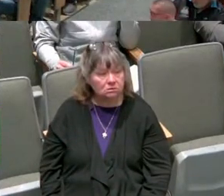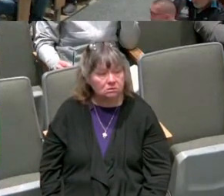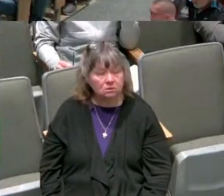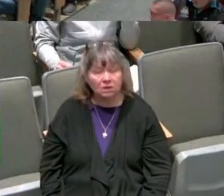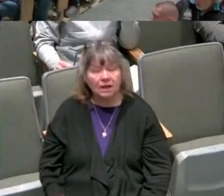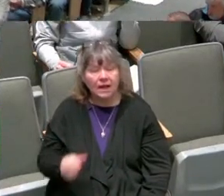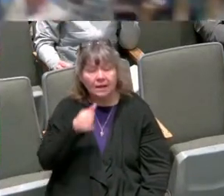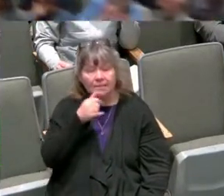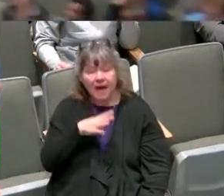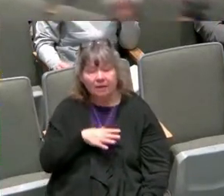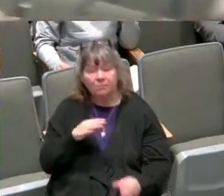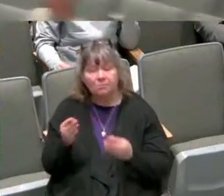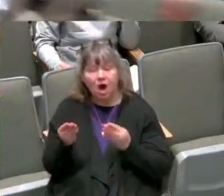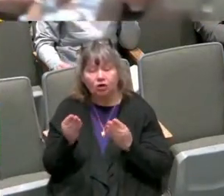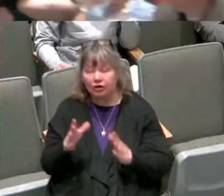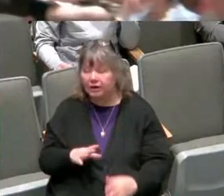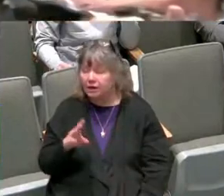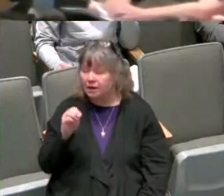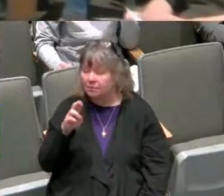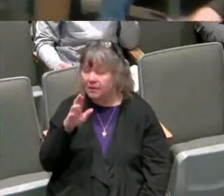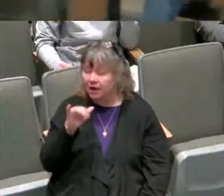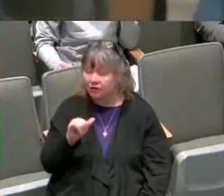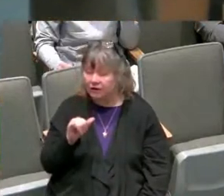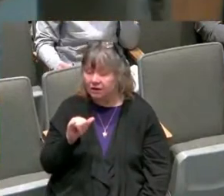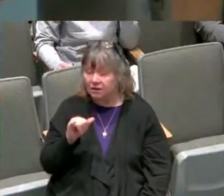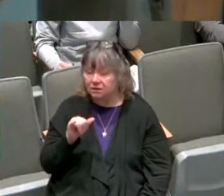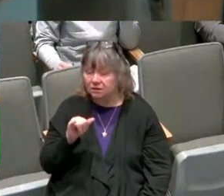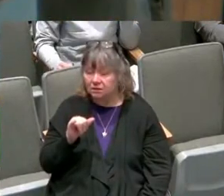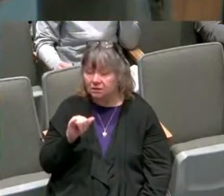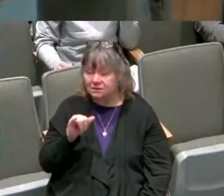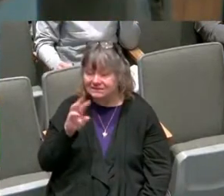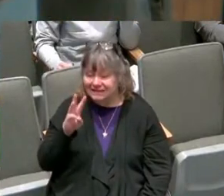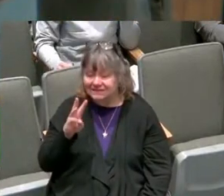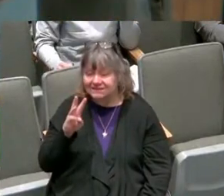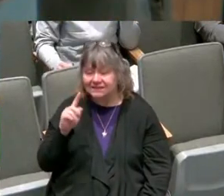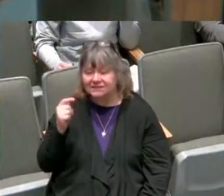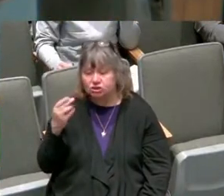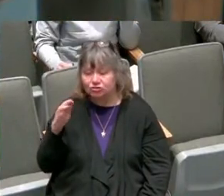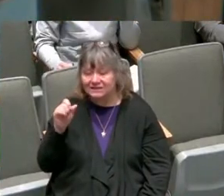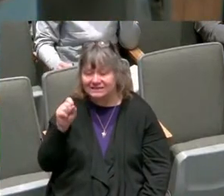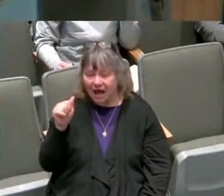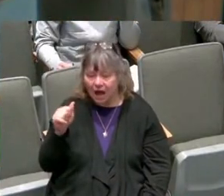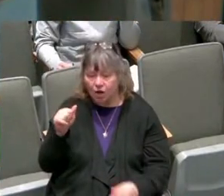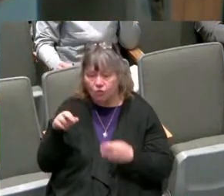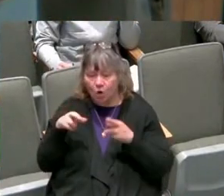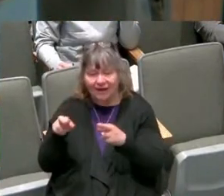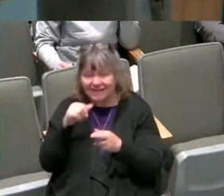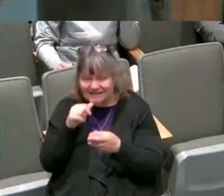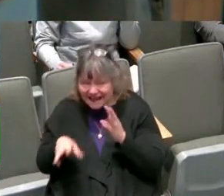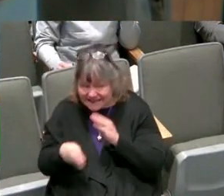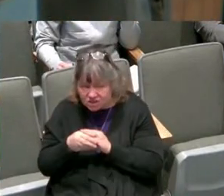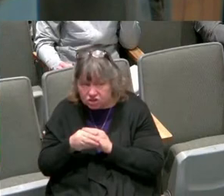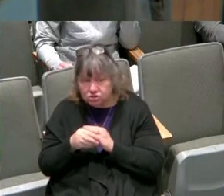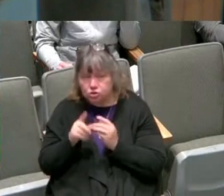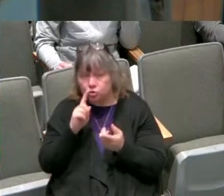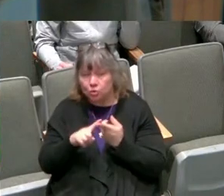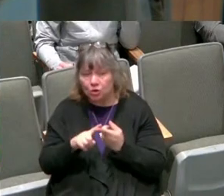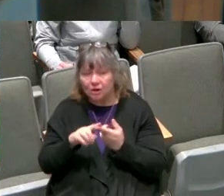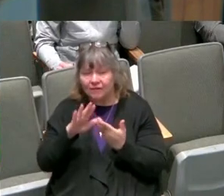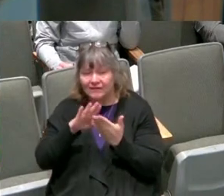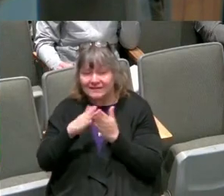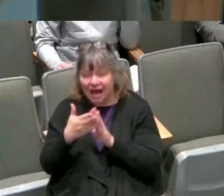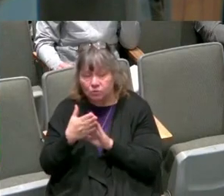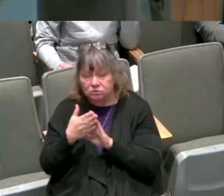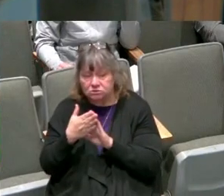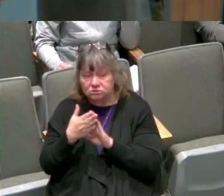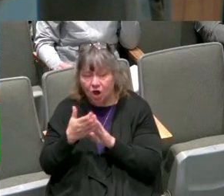Madam moderator Mary are not 51 Theresa Road just to be clear this money is in addition to the town operating budget because they're Capital